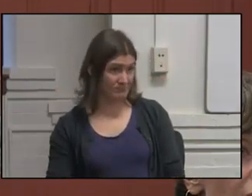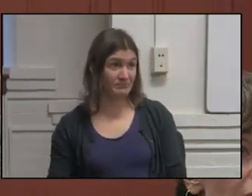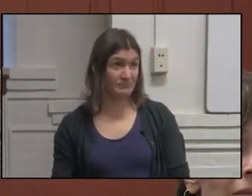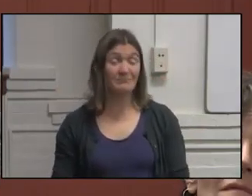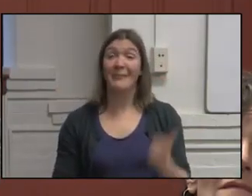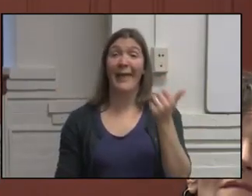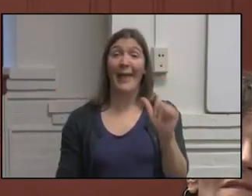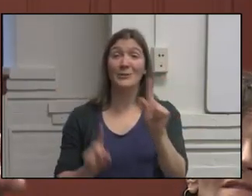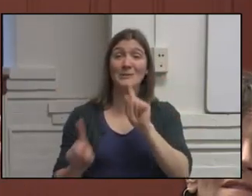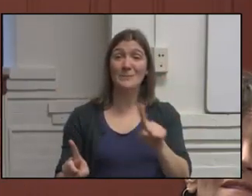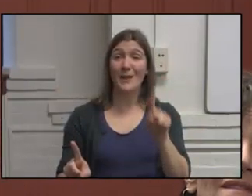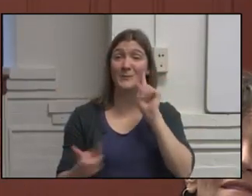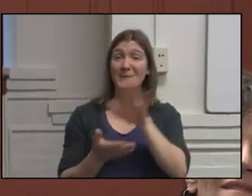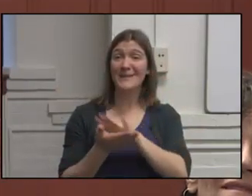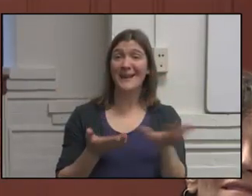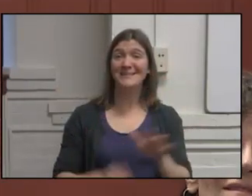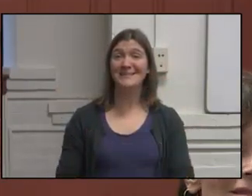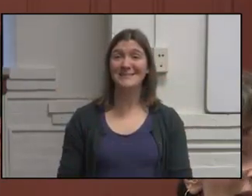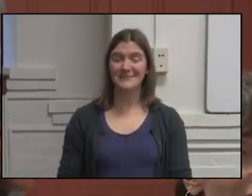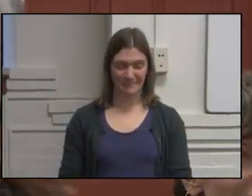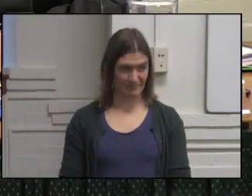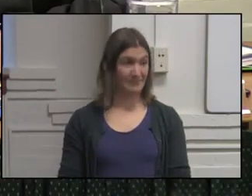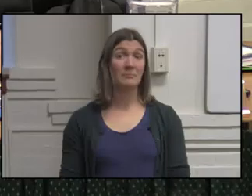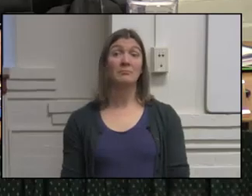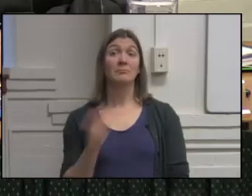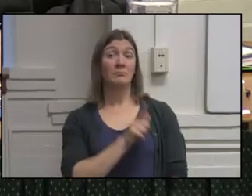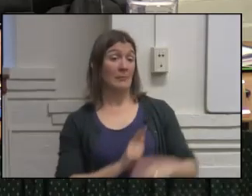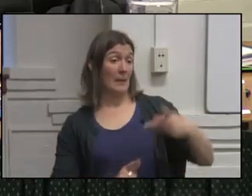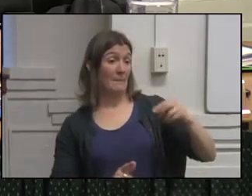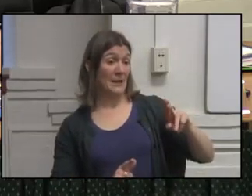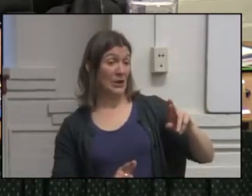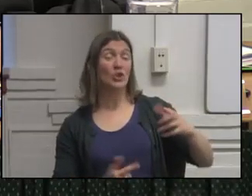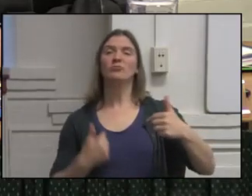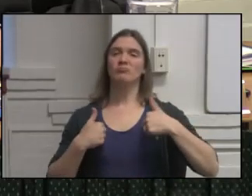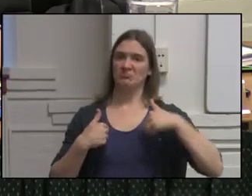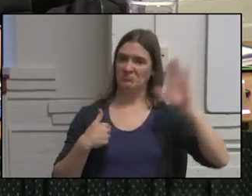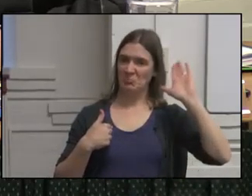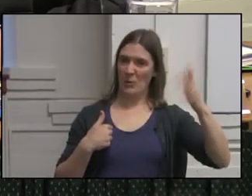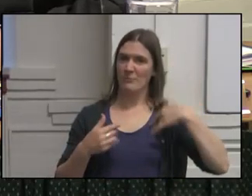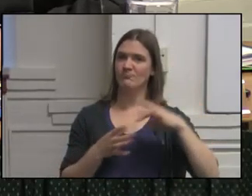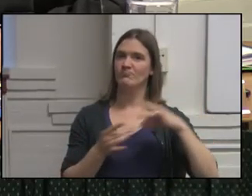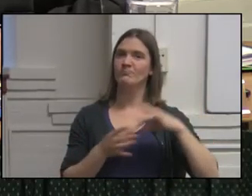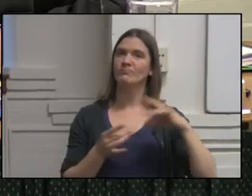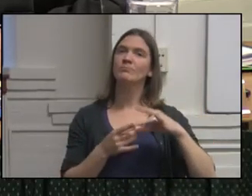any response would be appreciated. Great. Peter, how do you feel about fielding that? Thank you. Sure. So